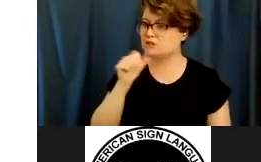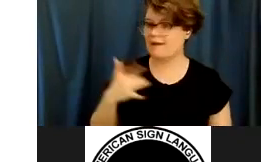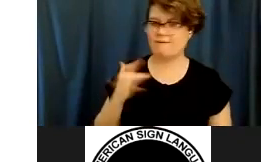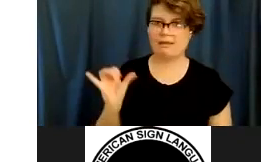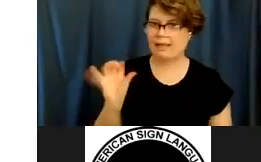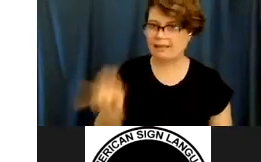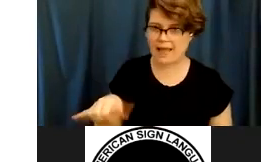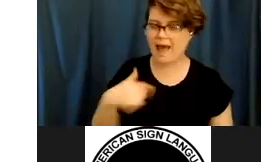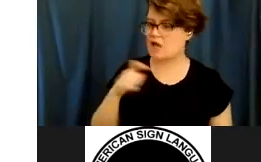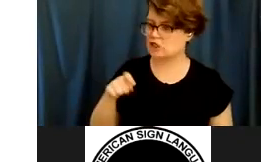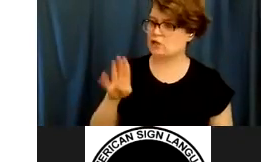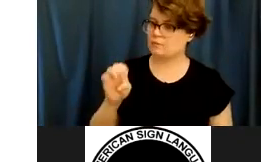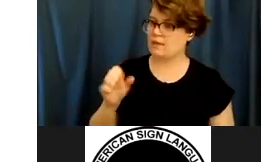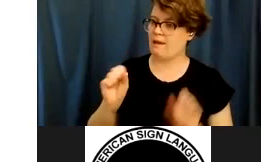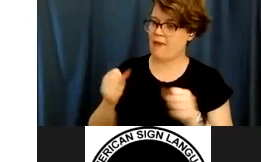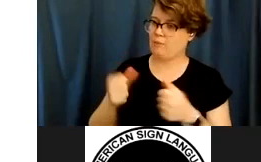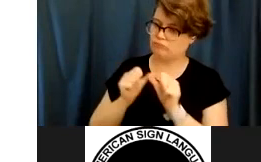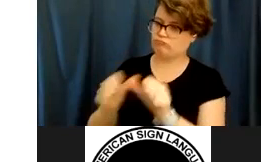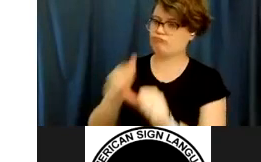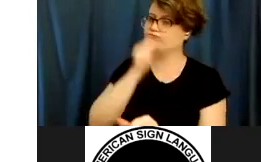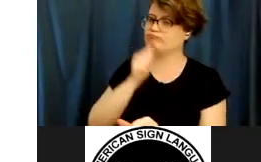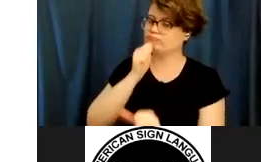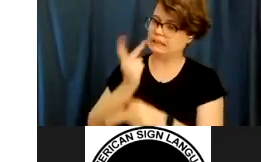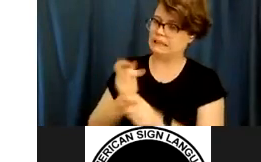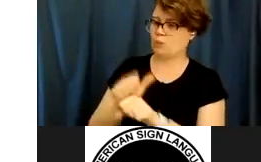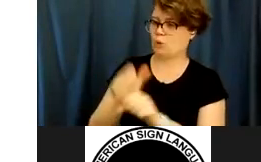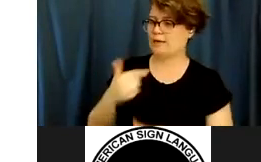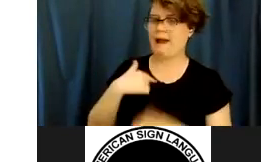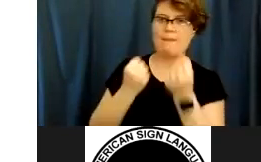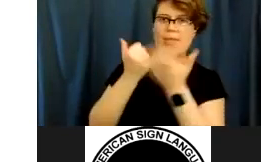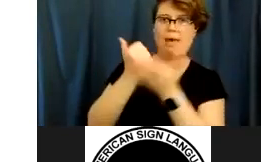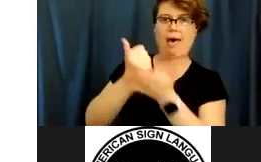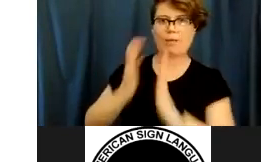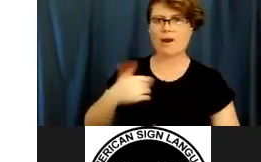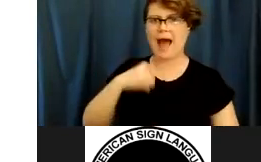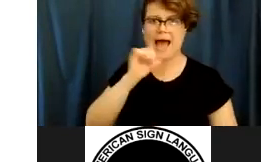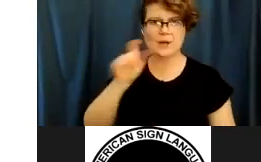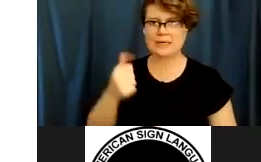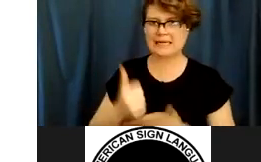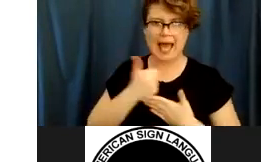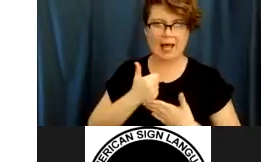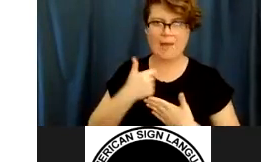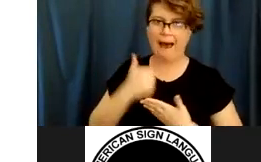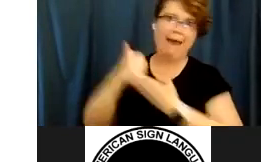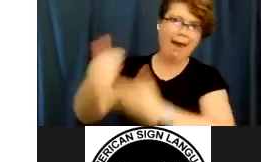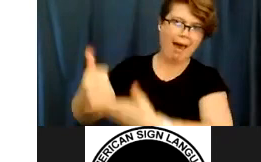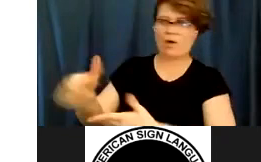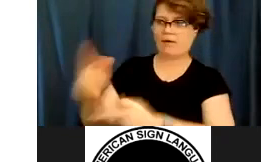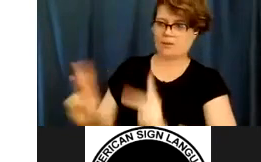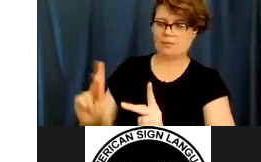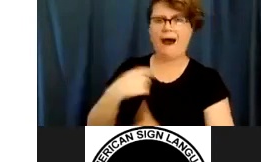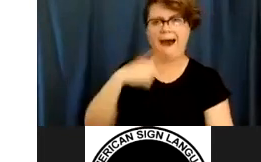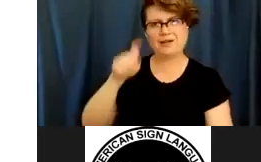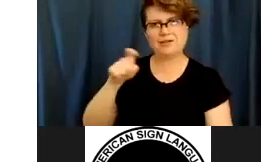should be able to keep working. I am the helper. I shouldn't need help. I should be okay.